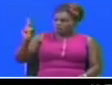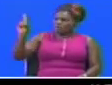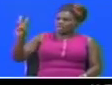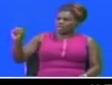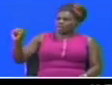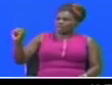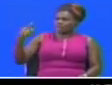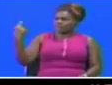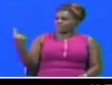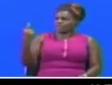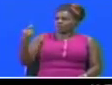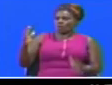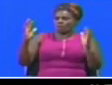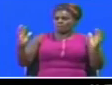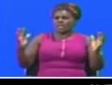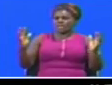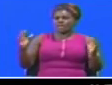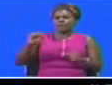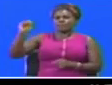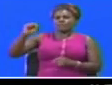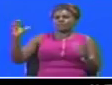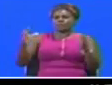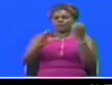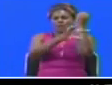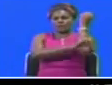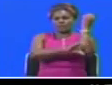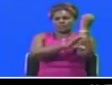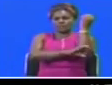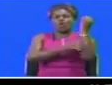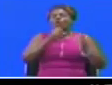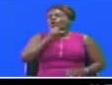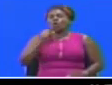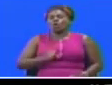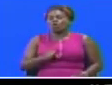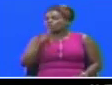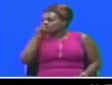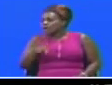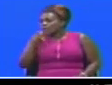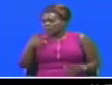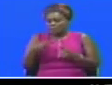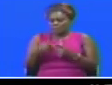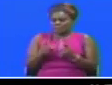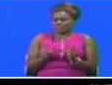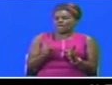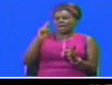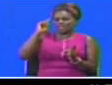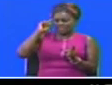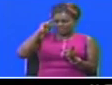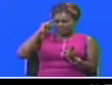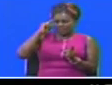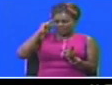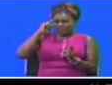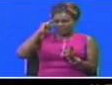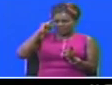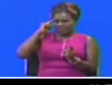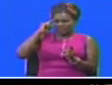the single biggest political party in the country. Of course, the oldest being KANU. But I think for